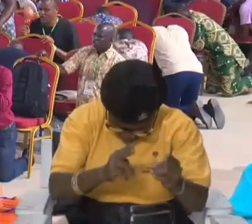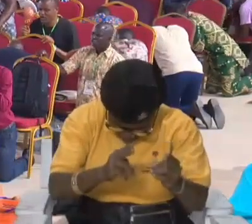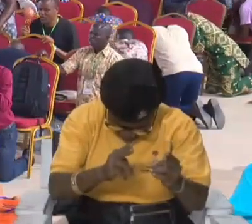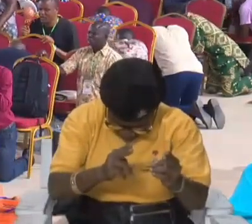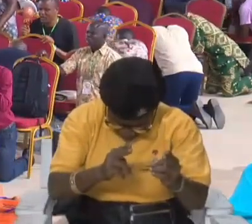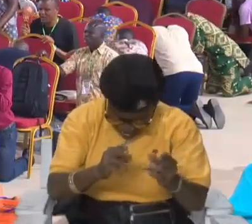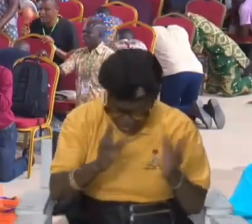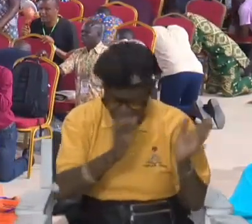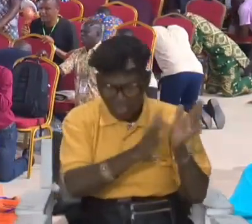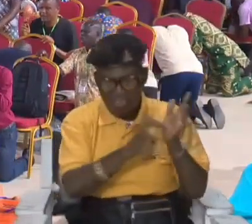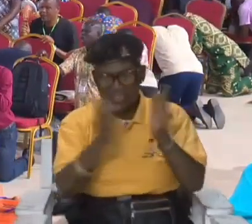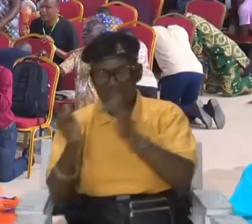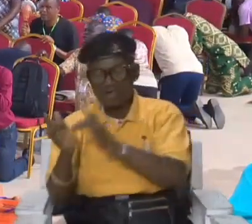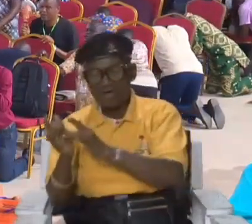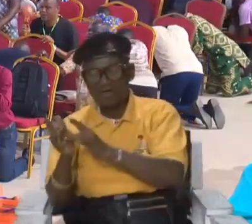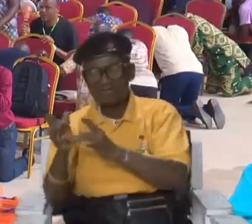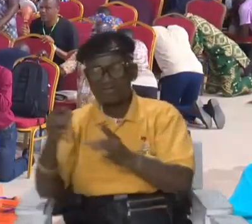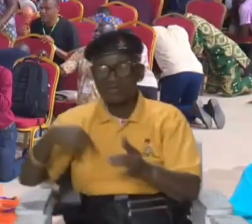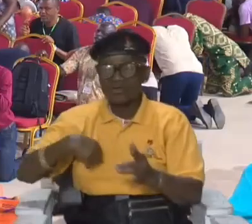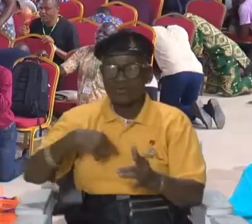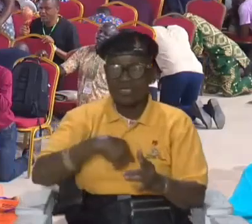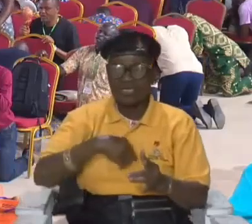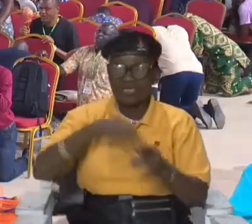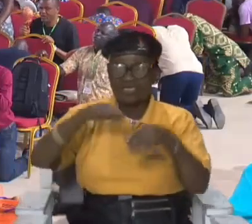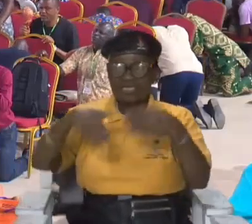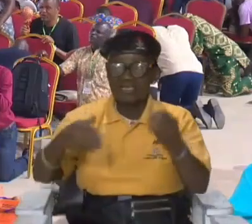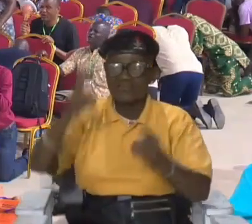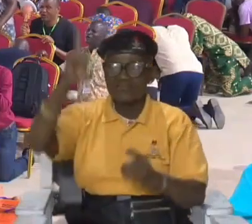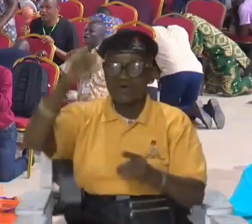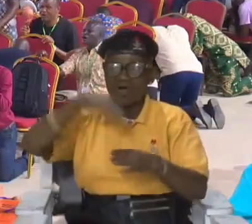honor, Jesus.